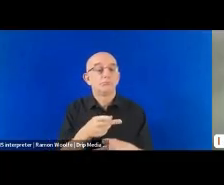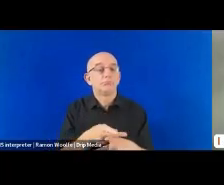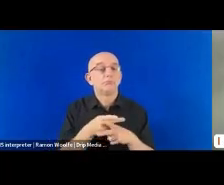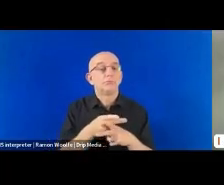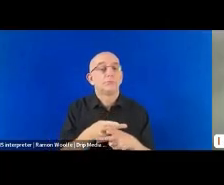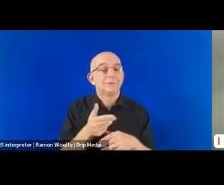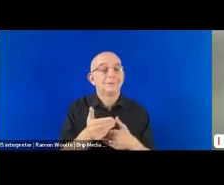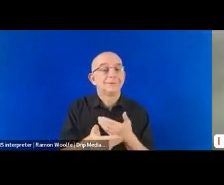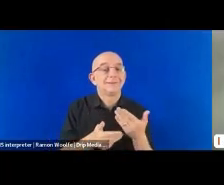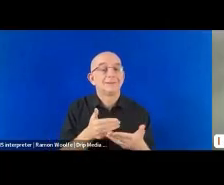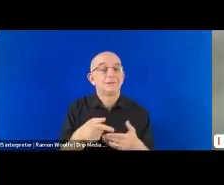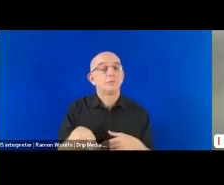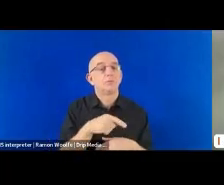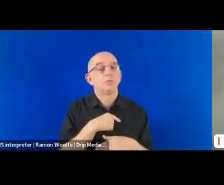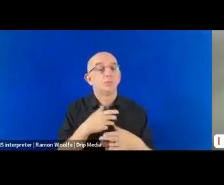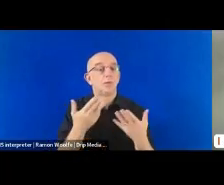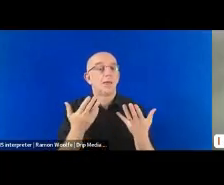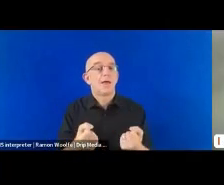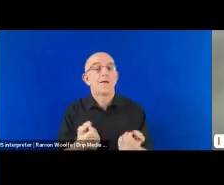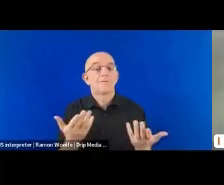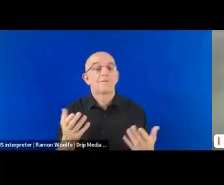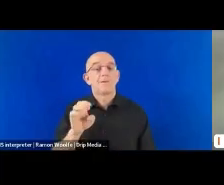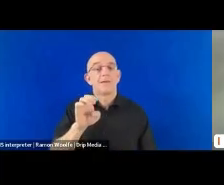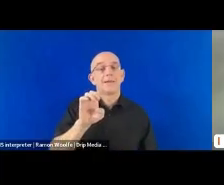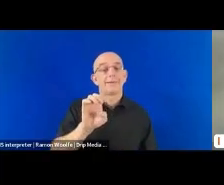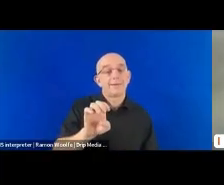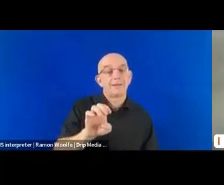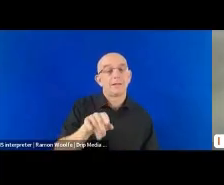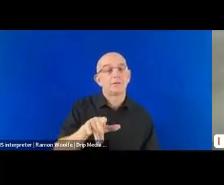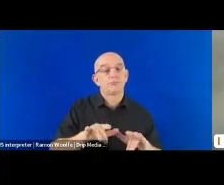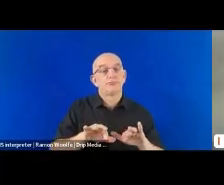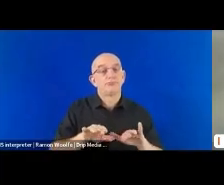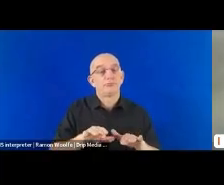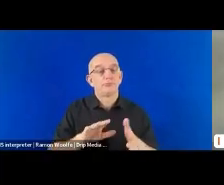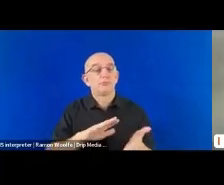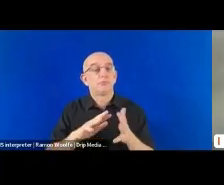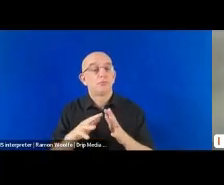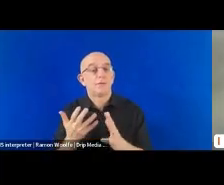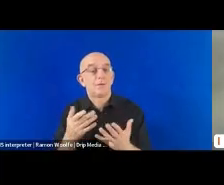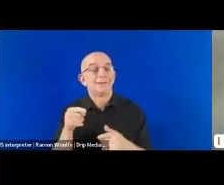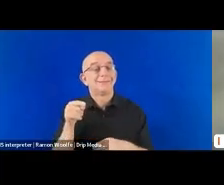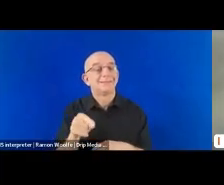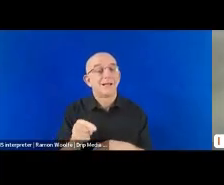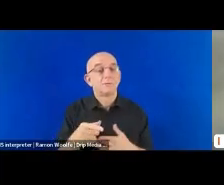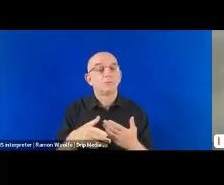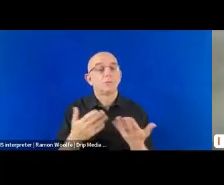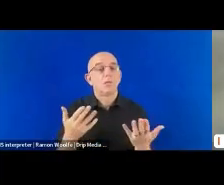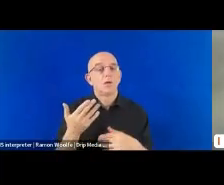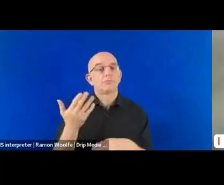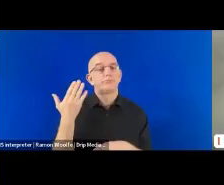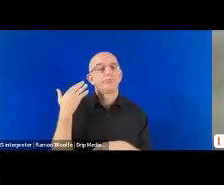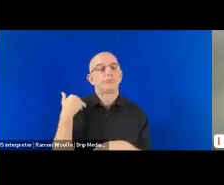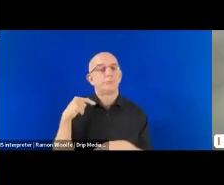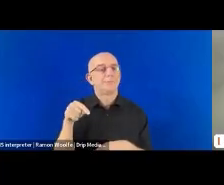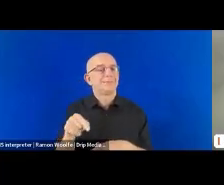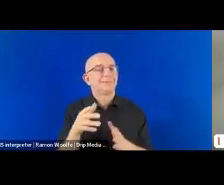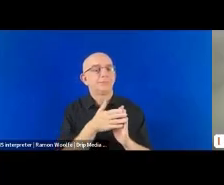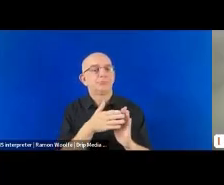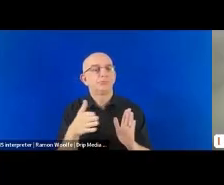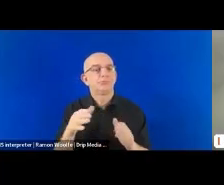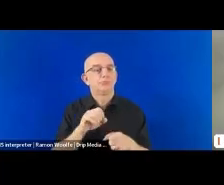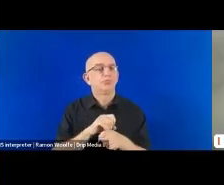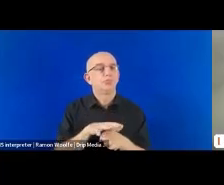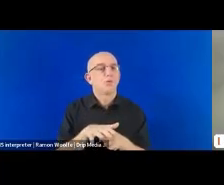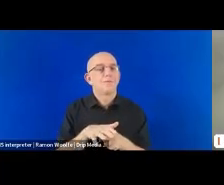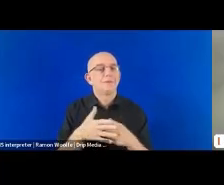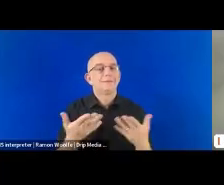were delivered online. And then from these, we have what we call in-depth modules. So these are shorter trainings that are 2